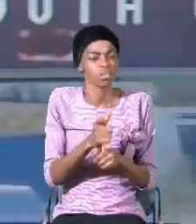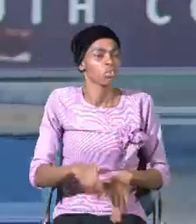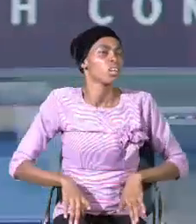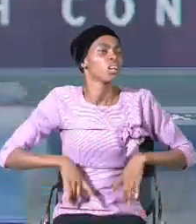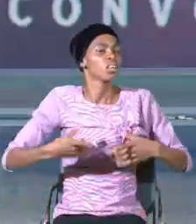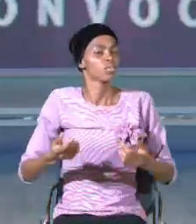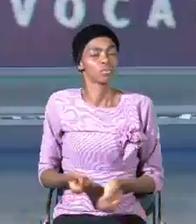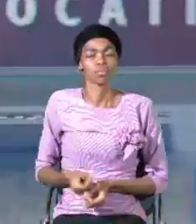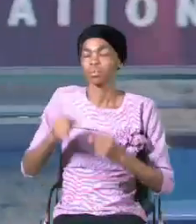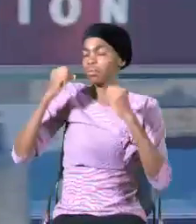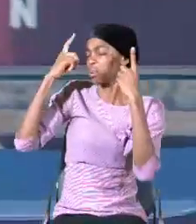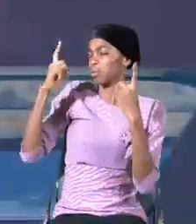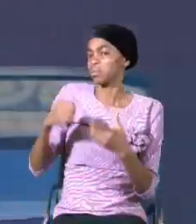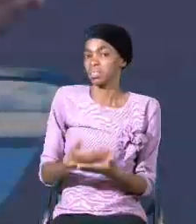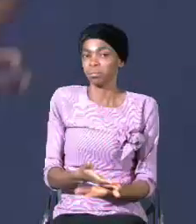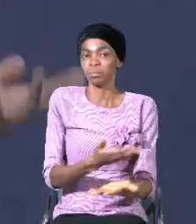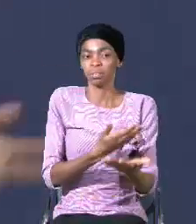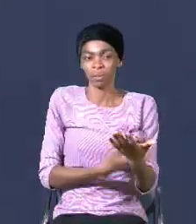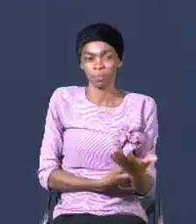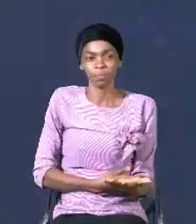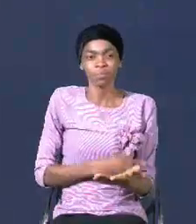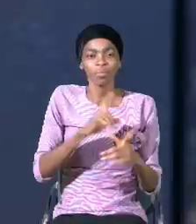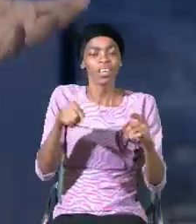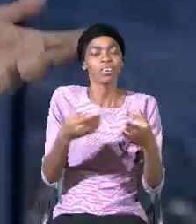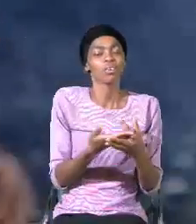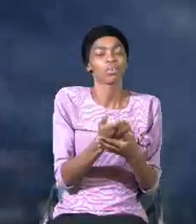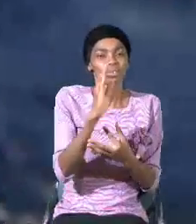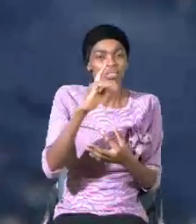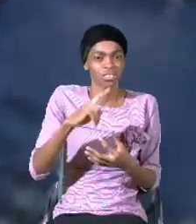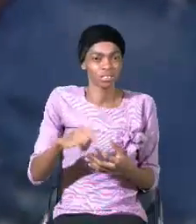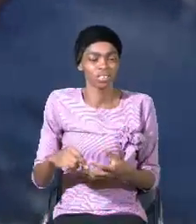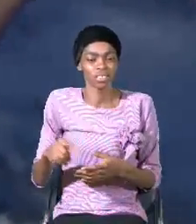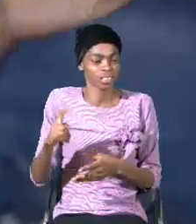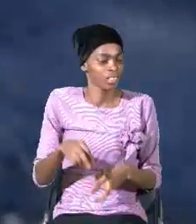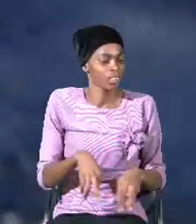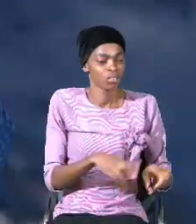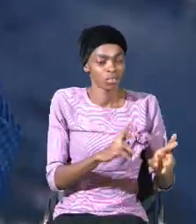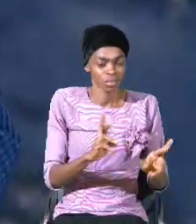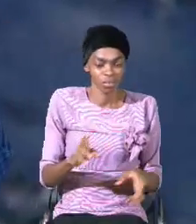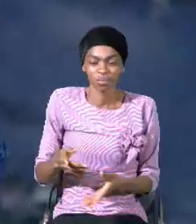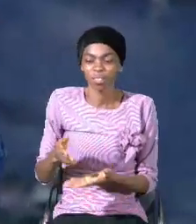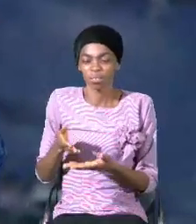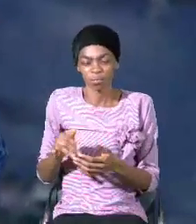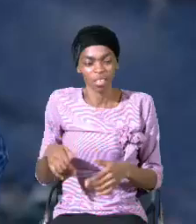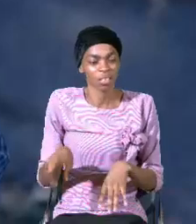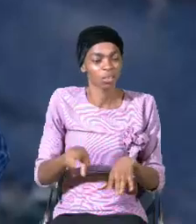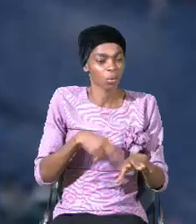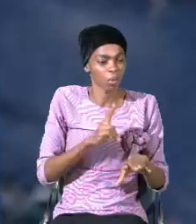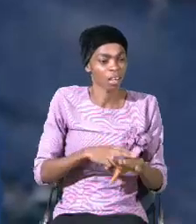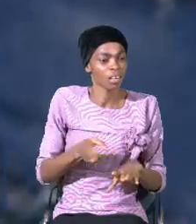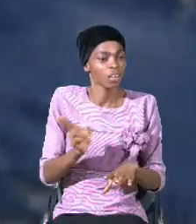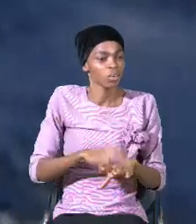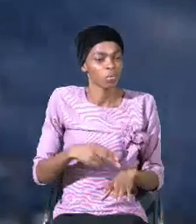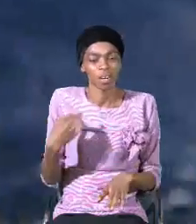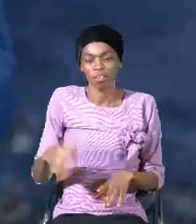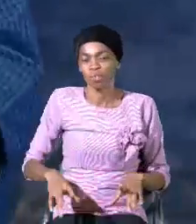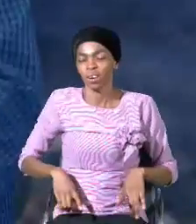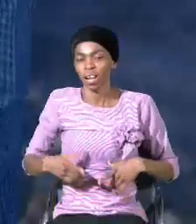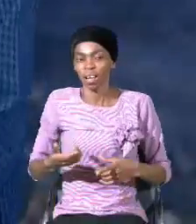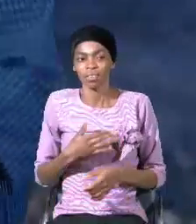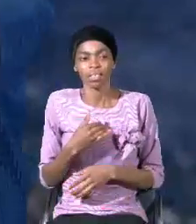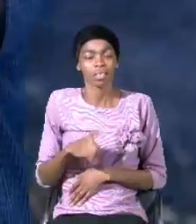the morning, they go through the rigmarole, the routine of life, and they do